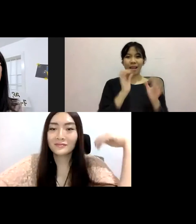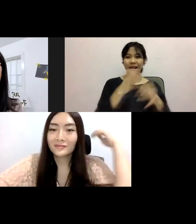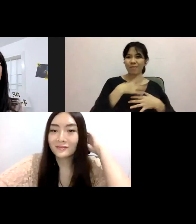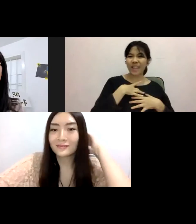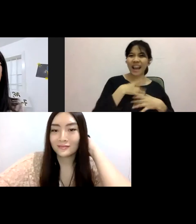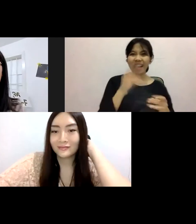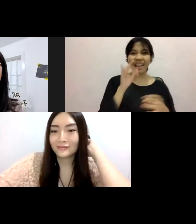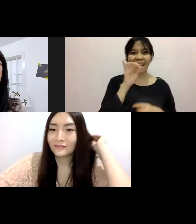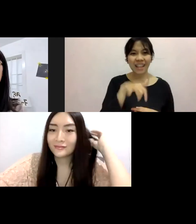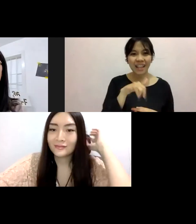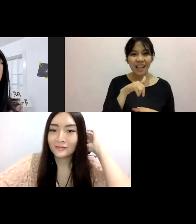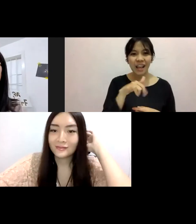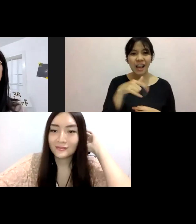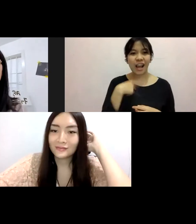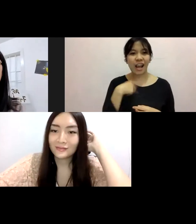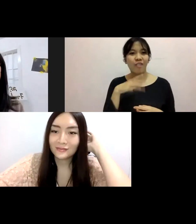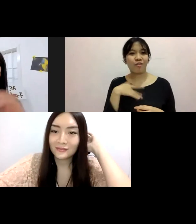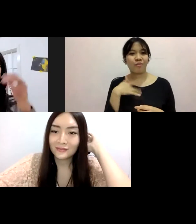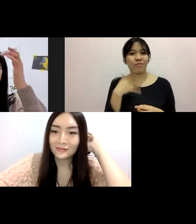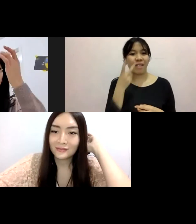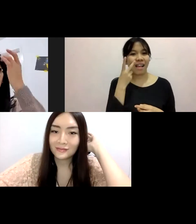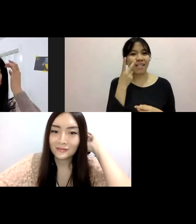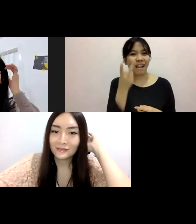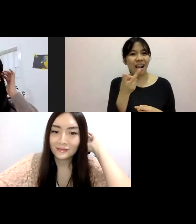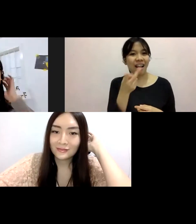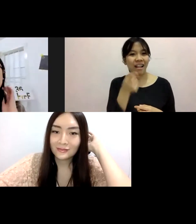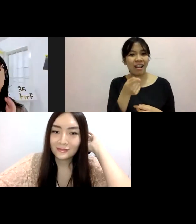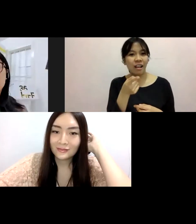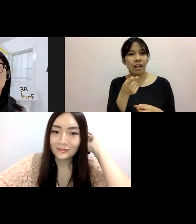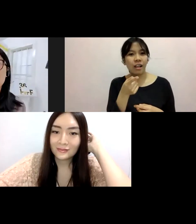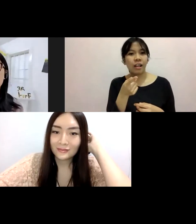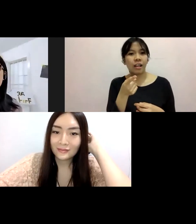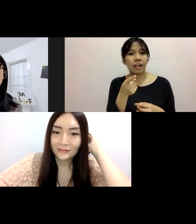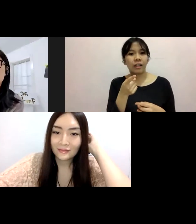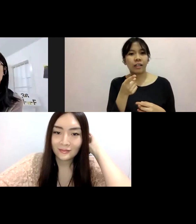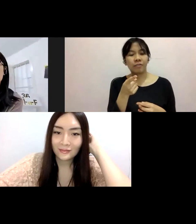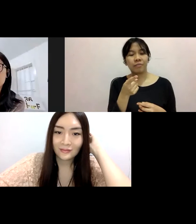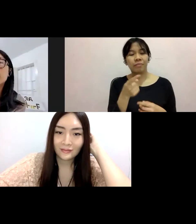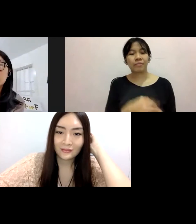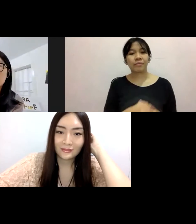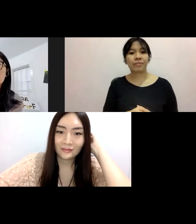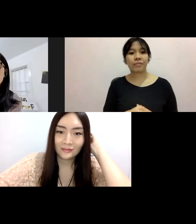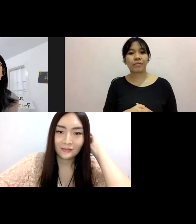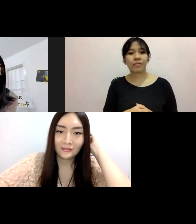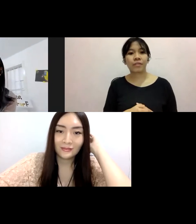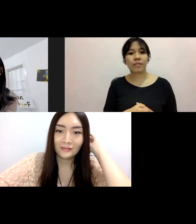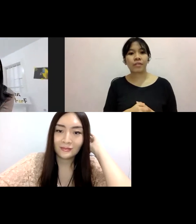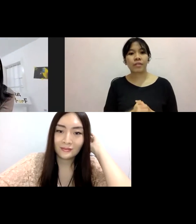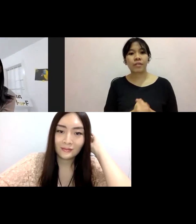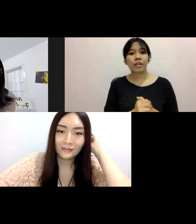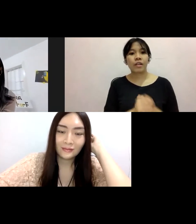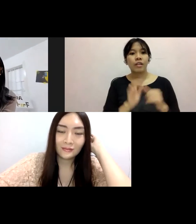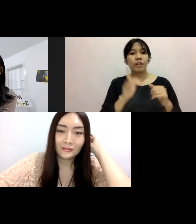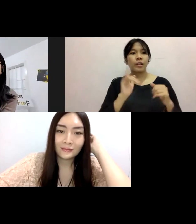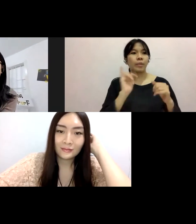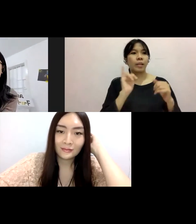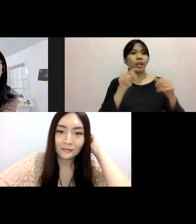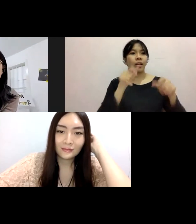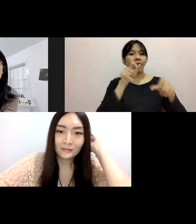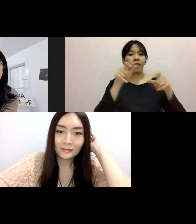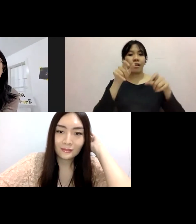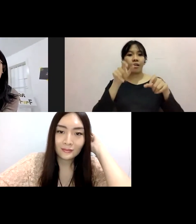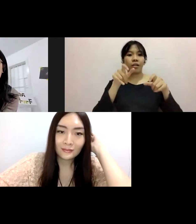snow and the white image of almost white screen, full white screen, to quite a